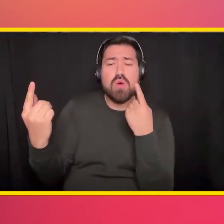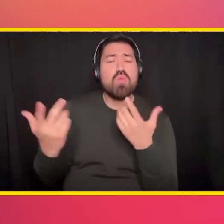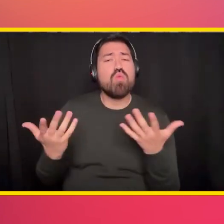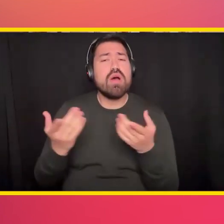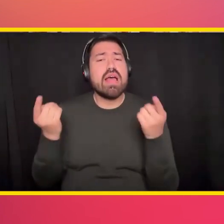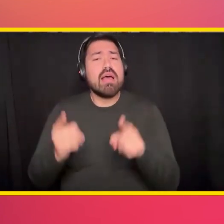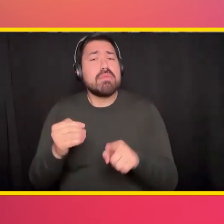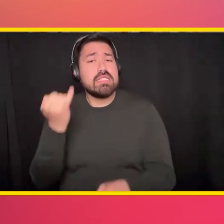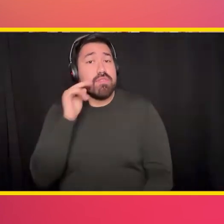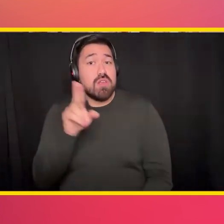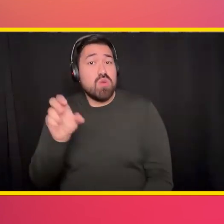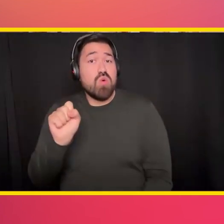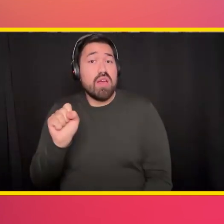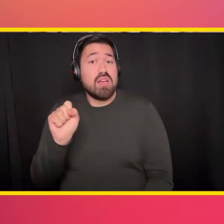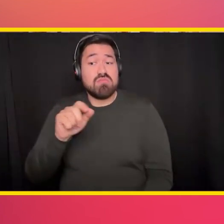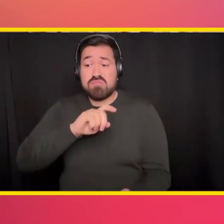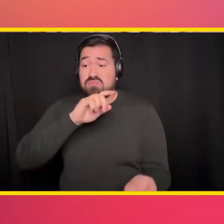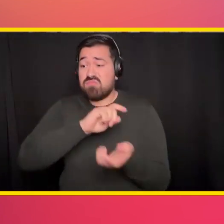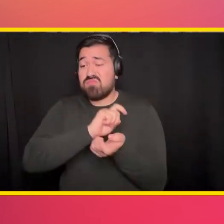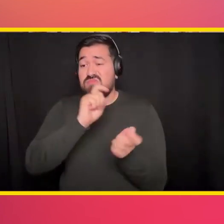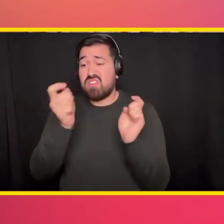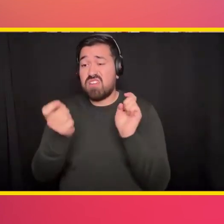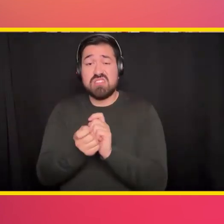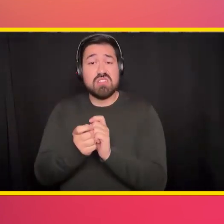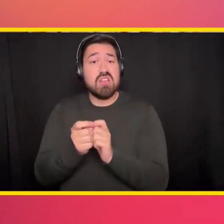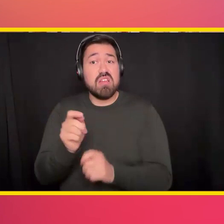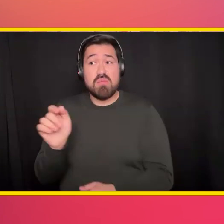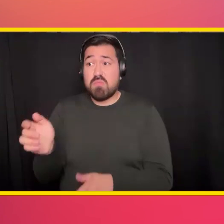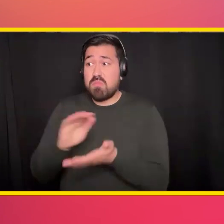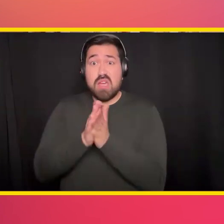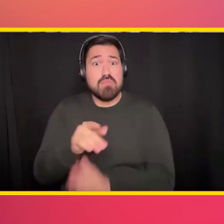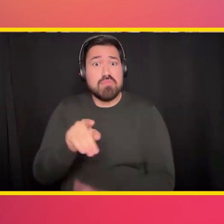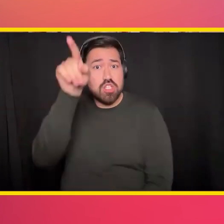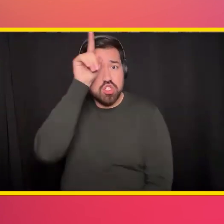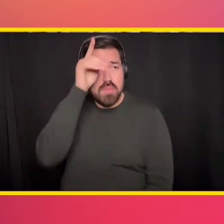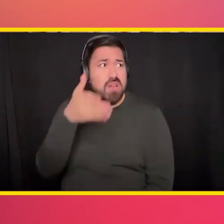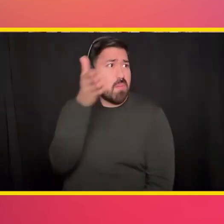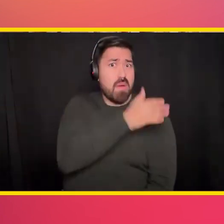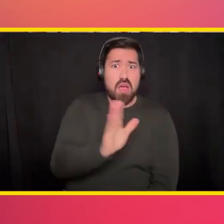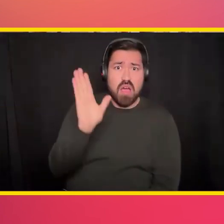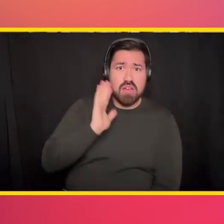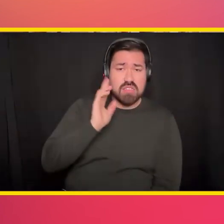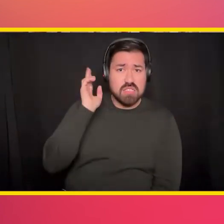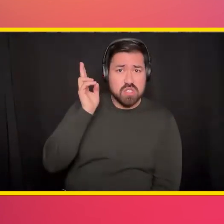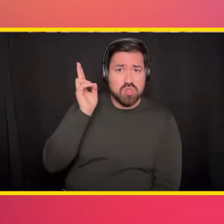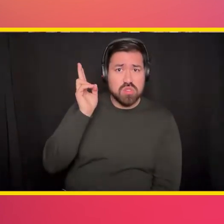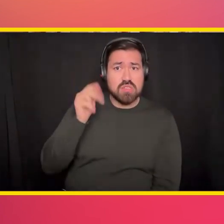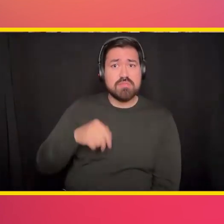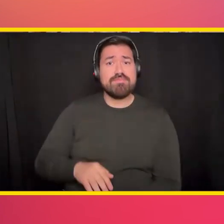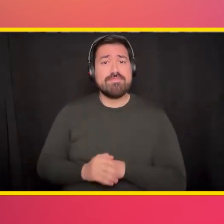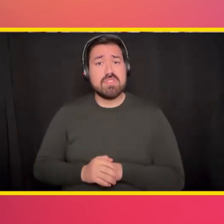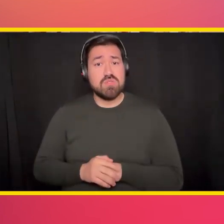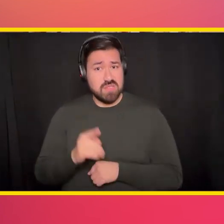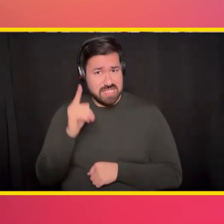we, this US, turns into back in the day, Germany? Are you willing to sacrifice yourself to bring someone